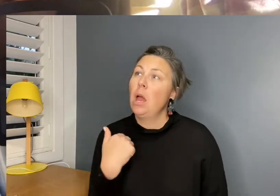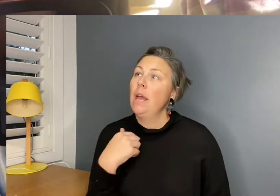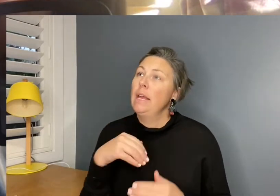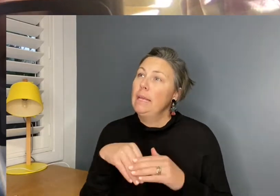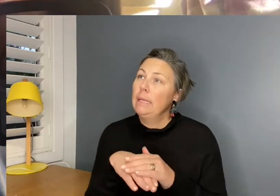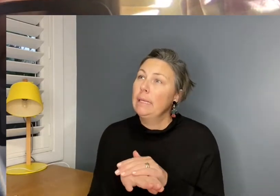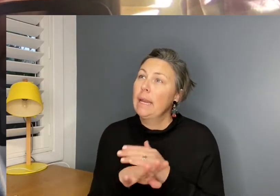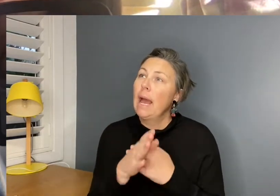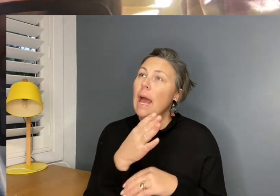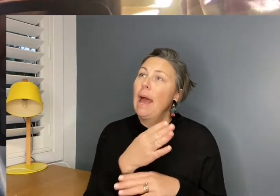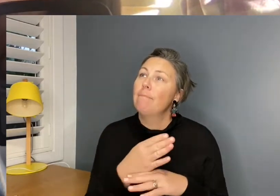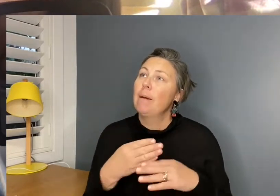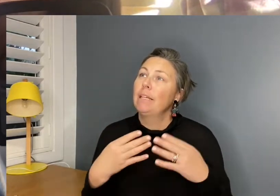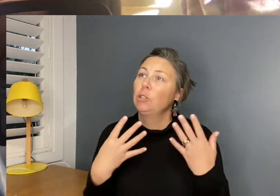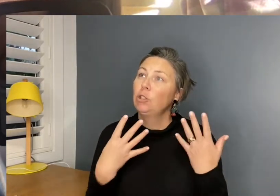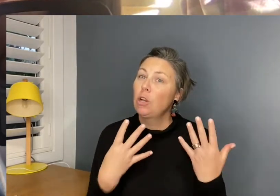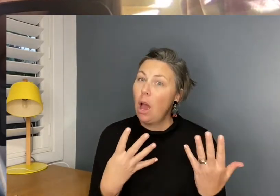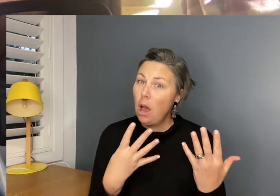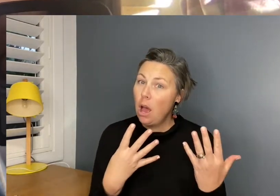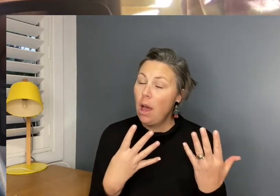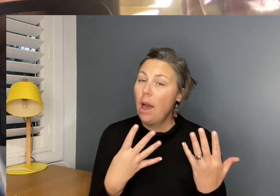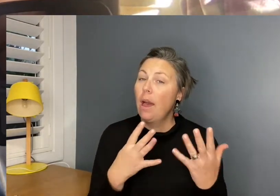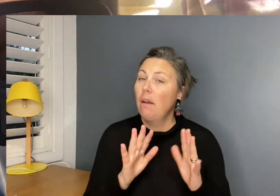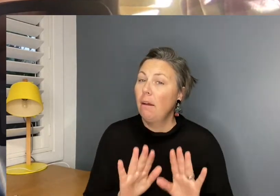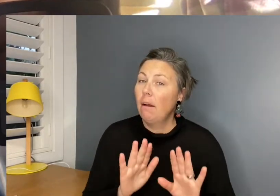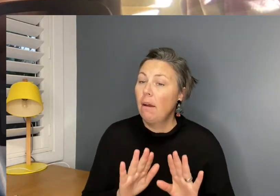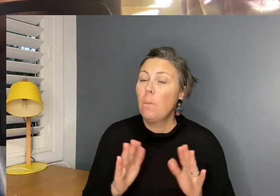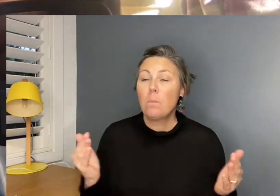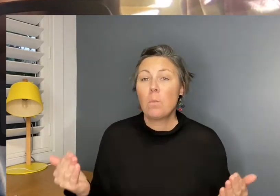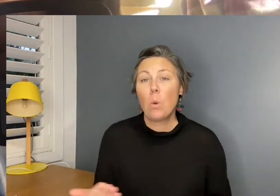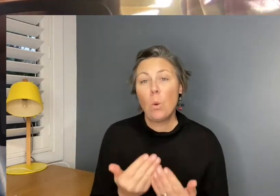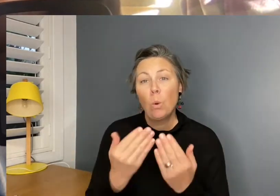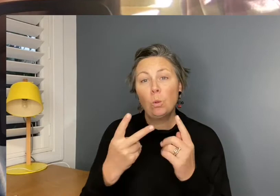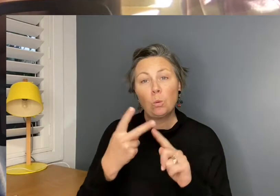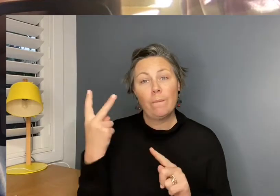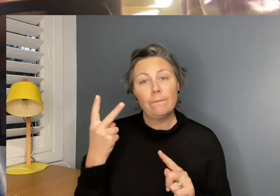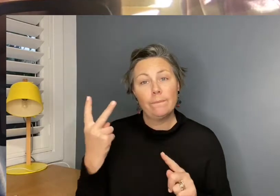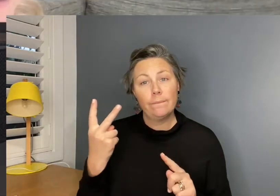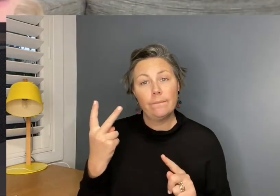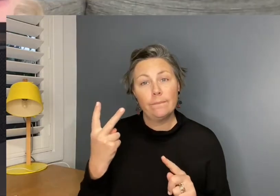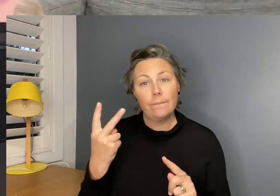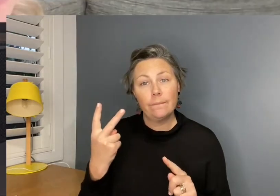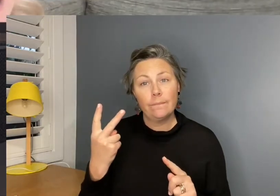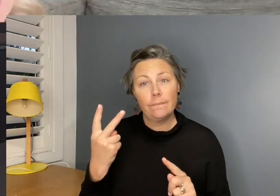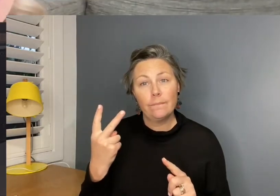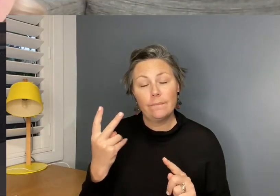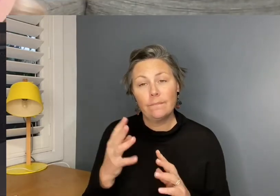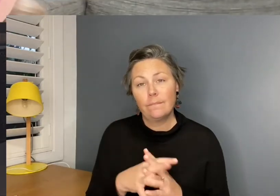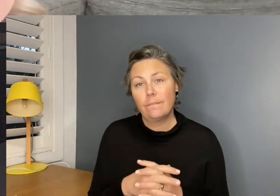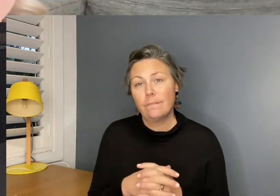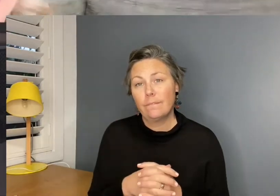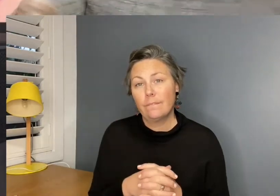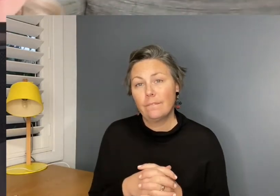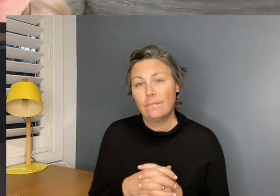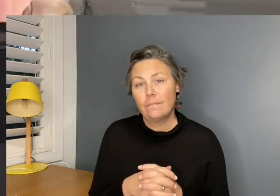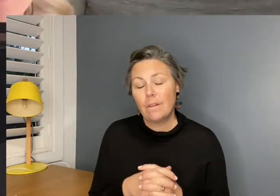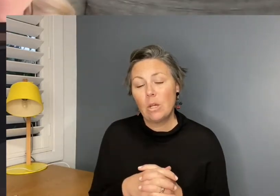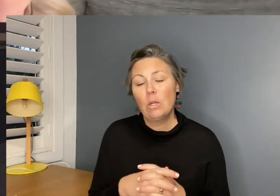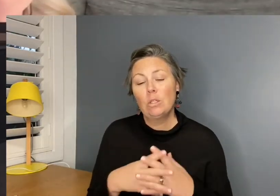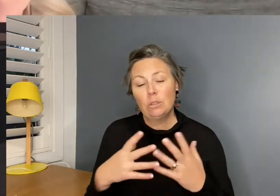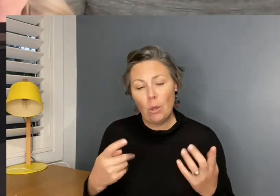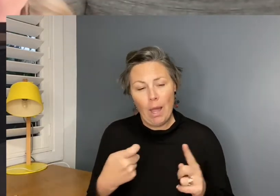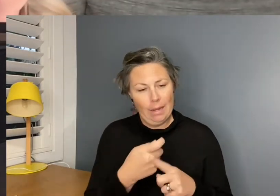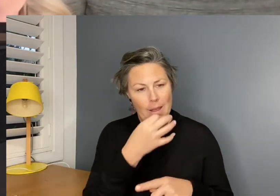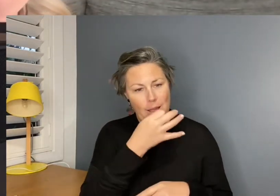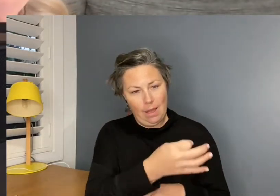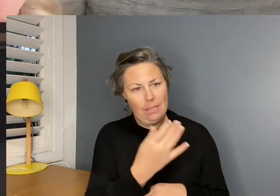about 9:30 and he was born at 12. So, yeah, a couple of hours. When Ren